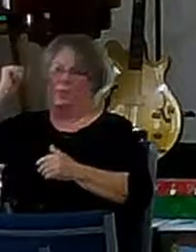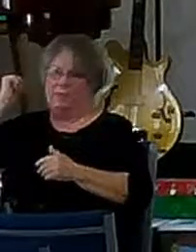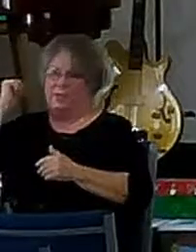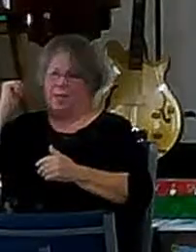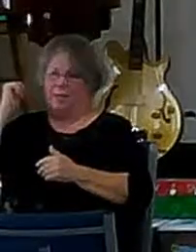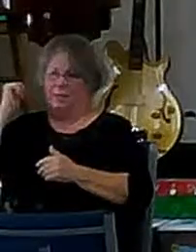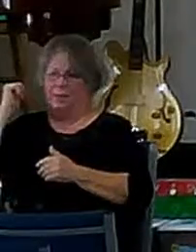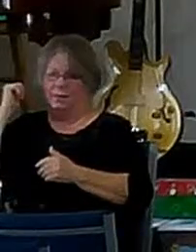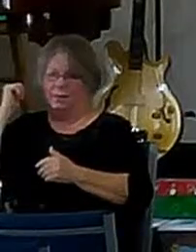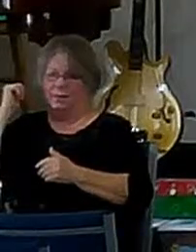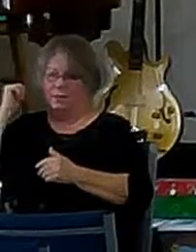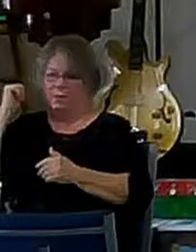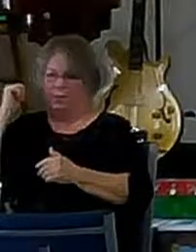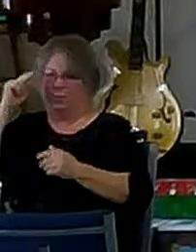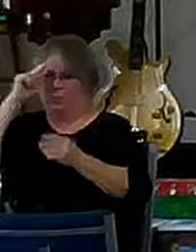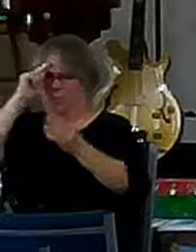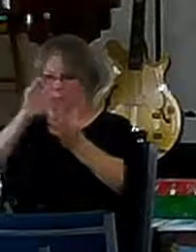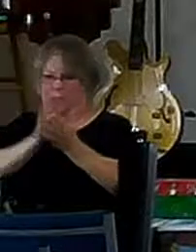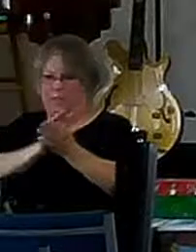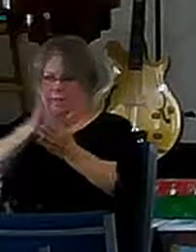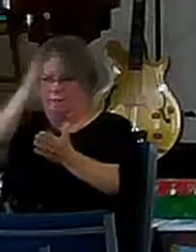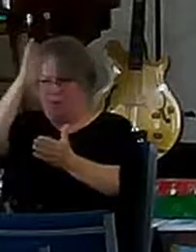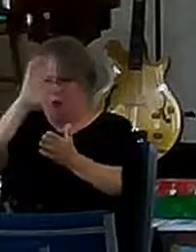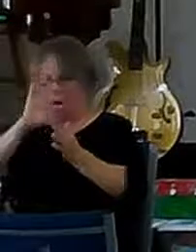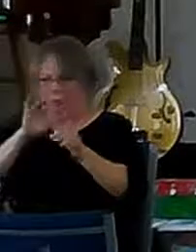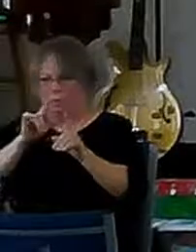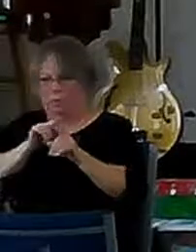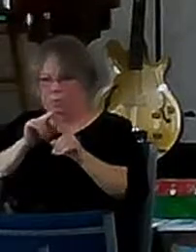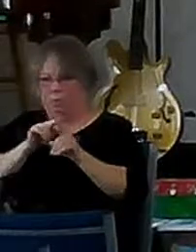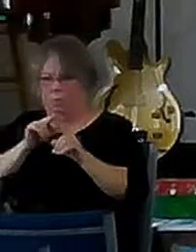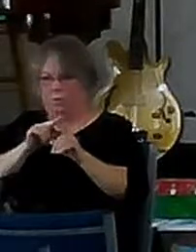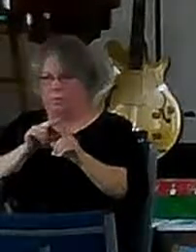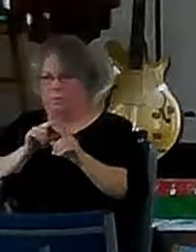doctrinal affirmation coming out